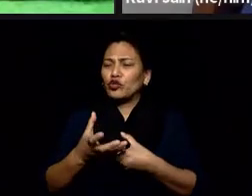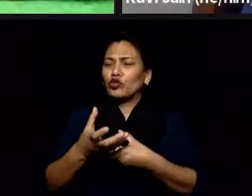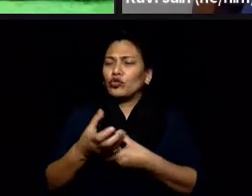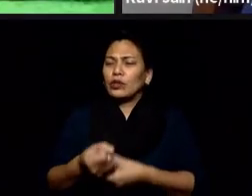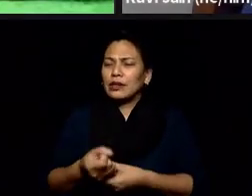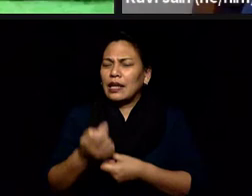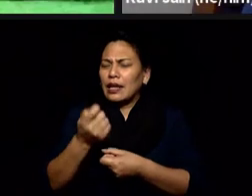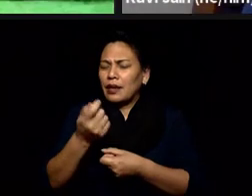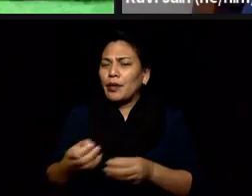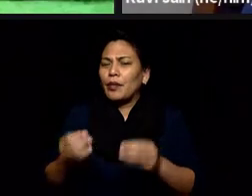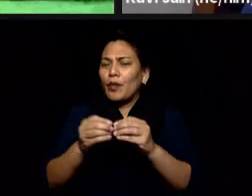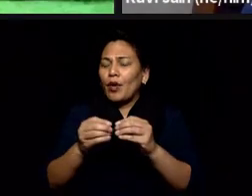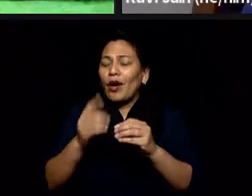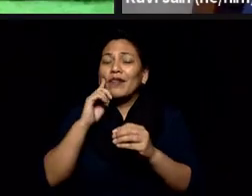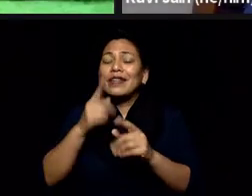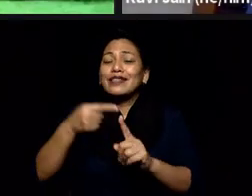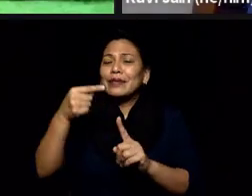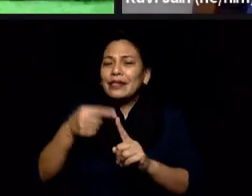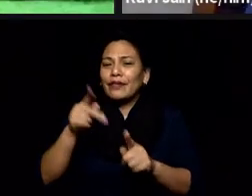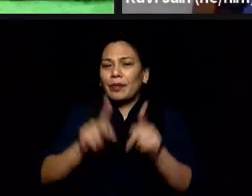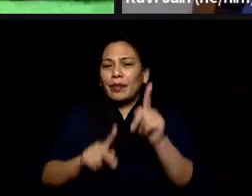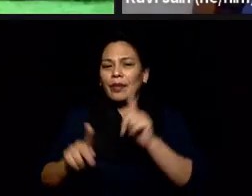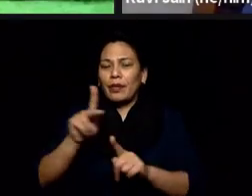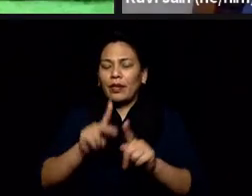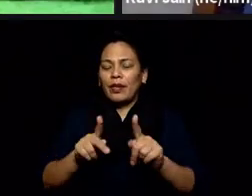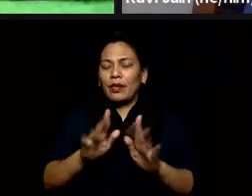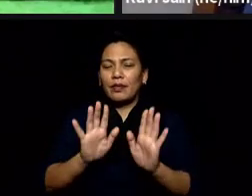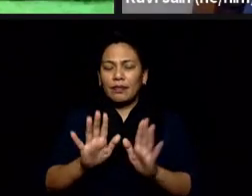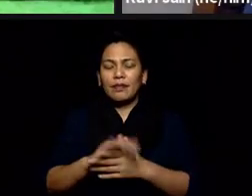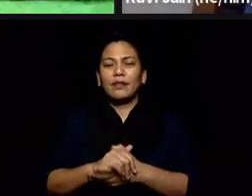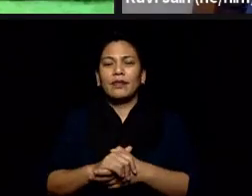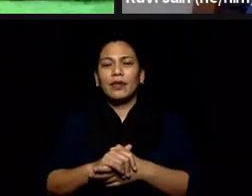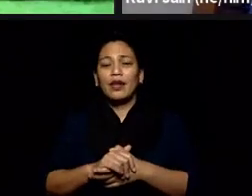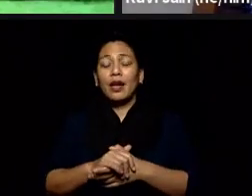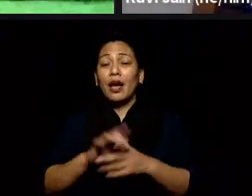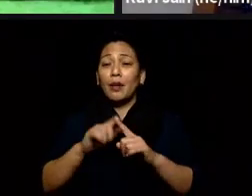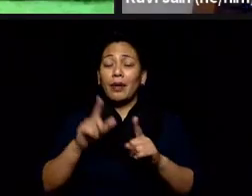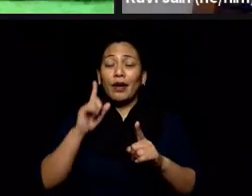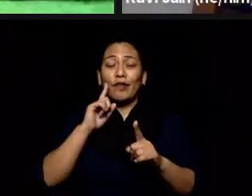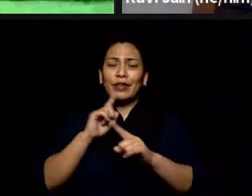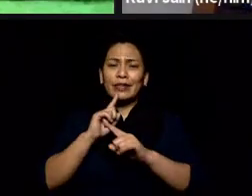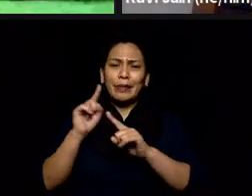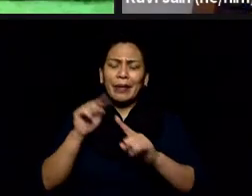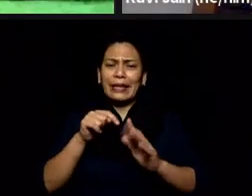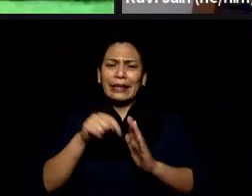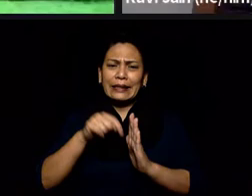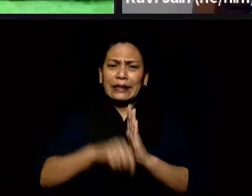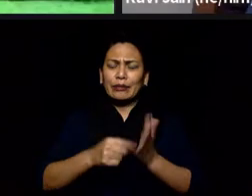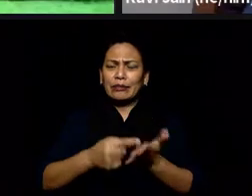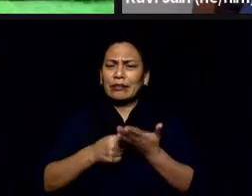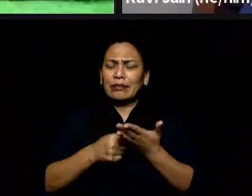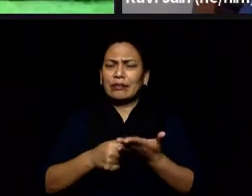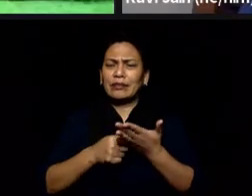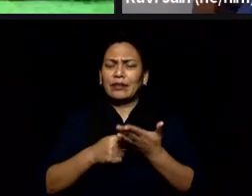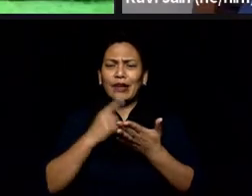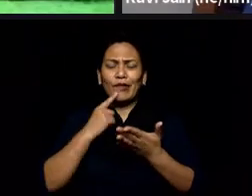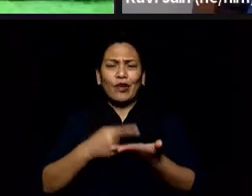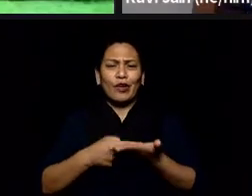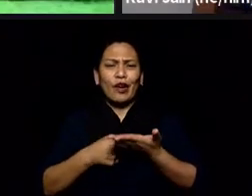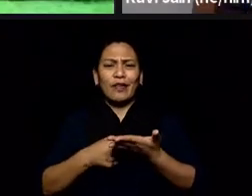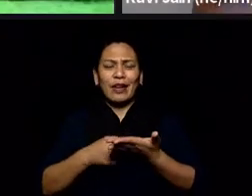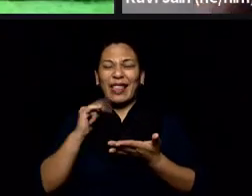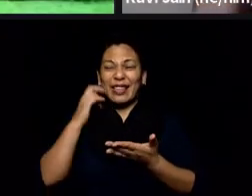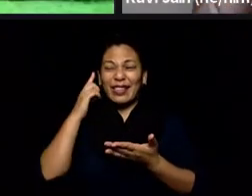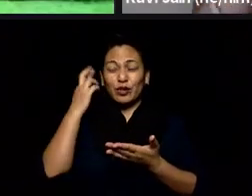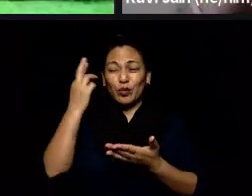of certain individuals. But I think in terms of demanding rigor of the conversation, this is why you're unique. And I